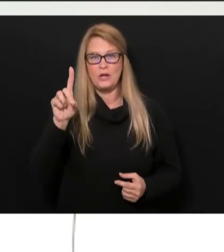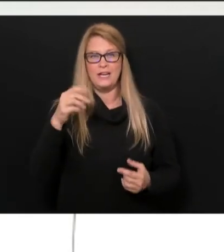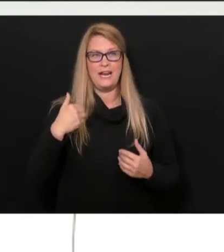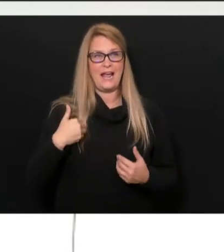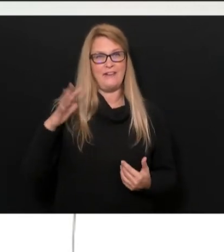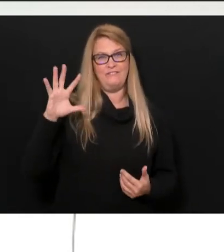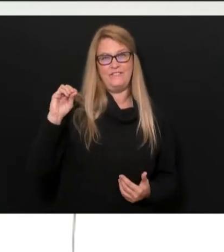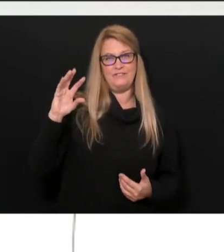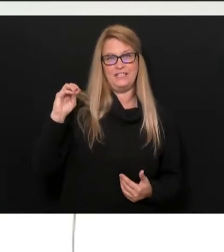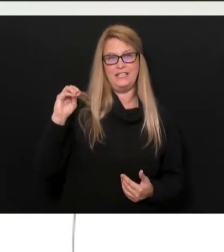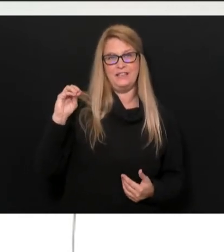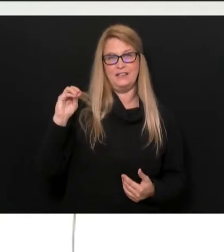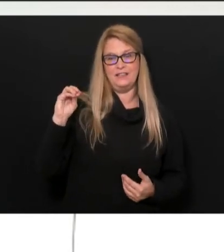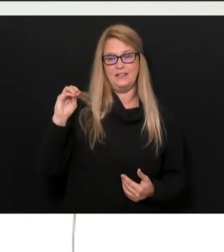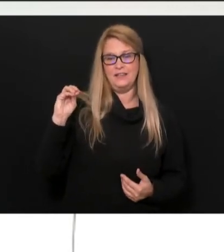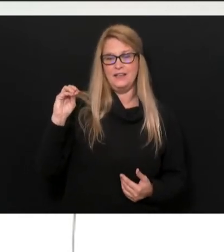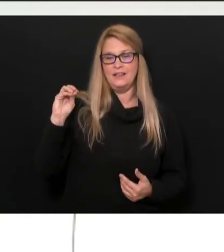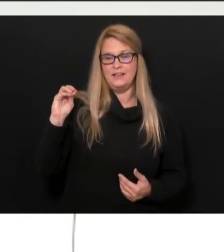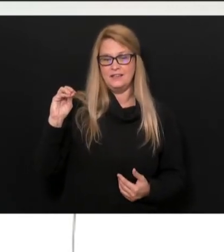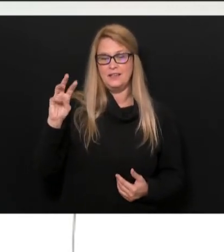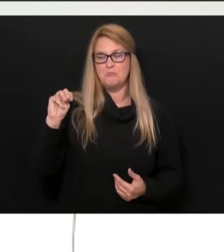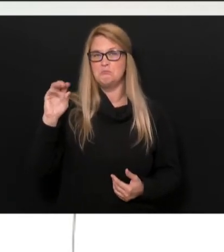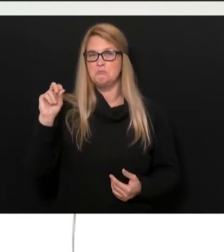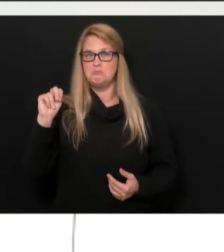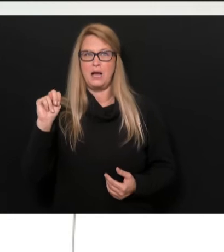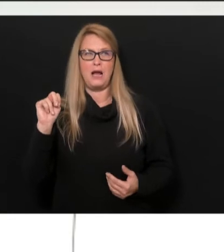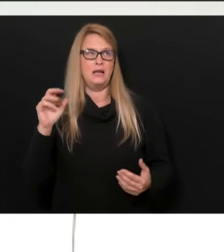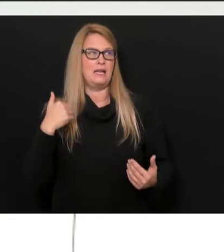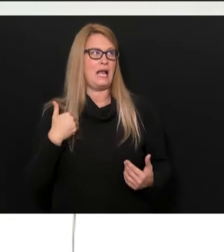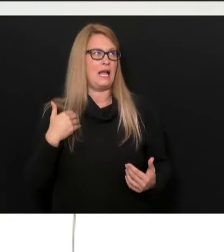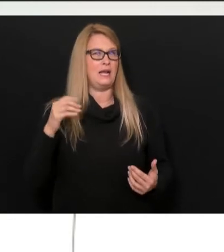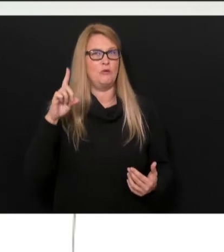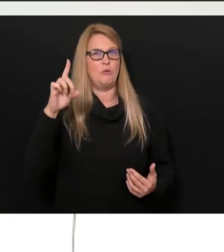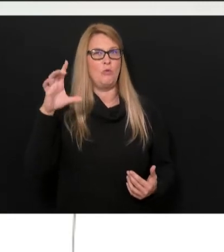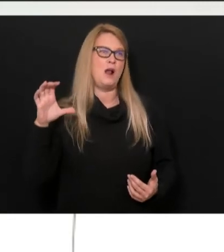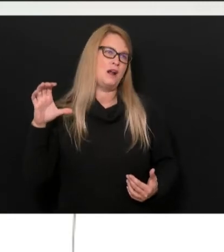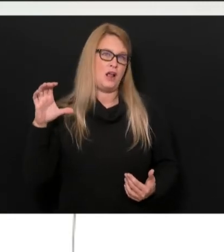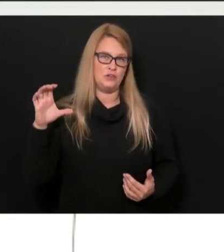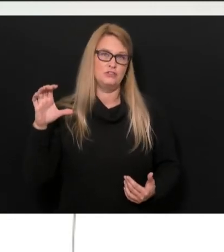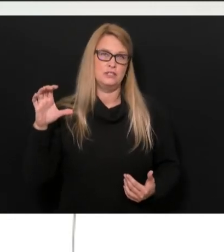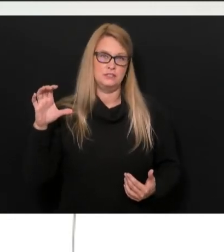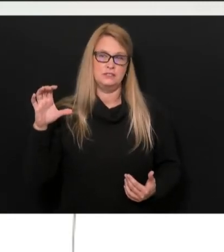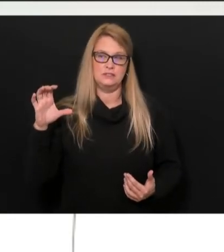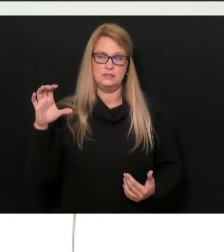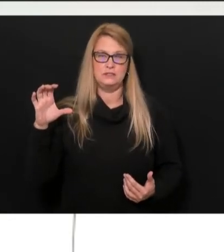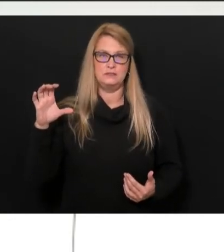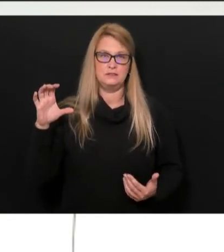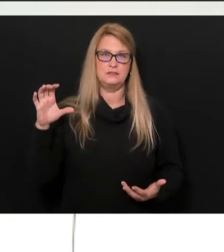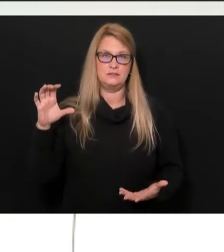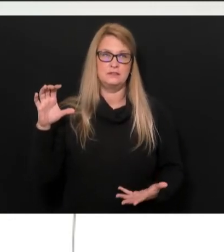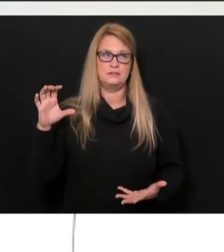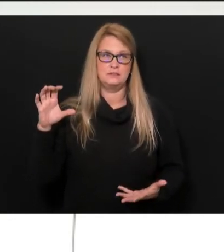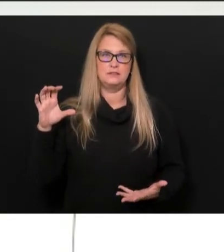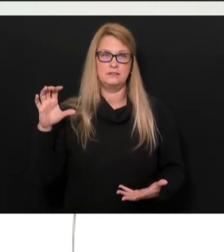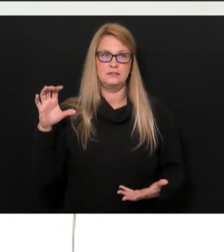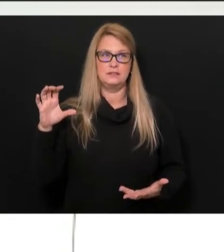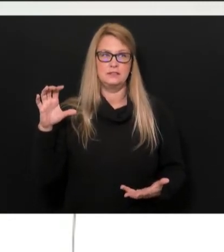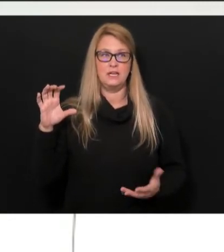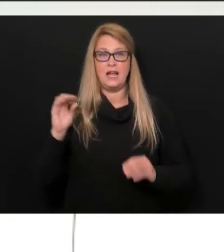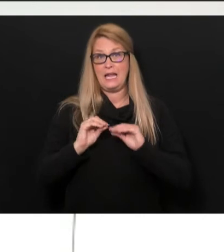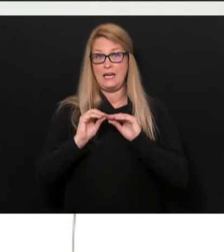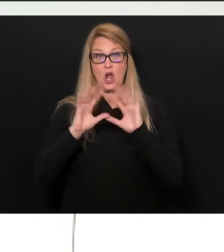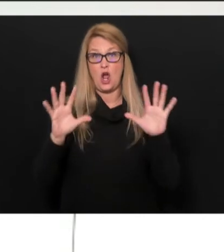50, and Monongalia County had 100, I believe is what they had reported. And obviously,